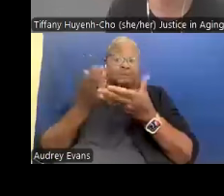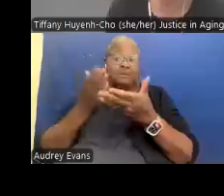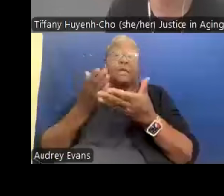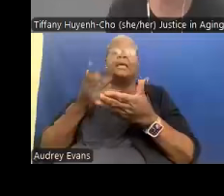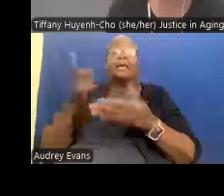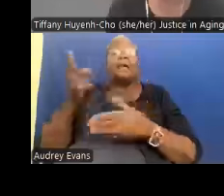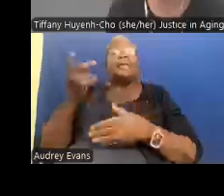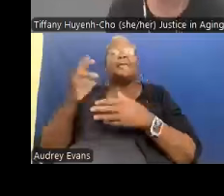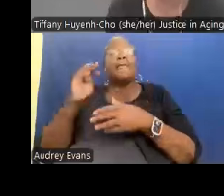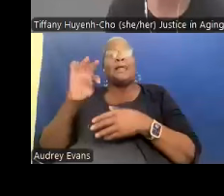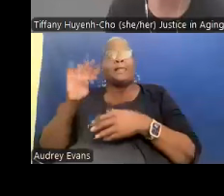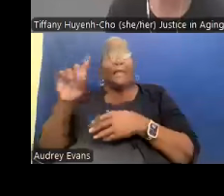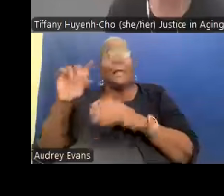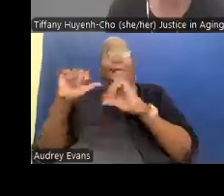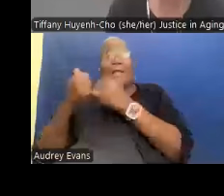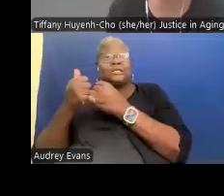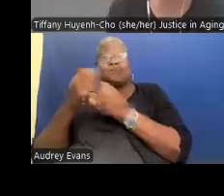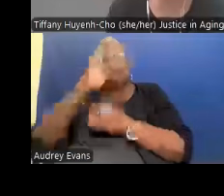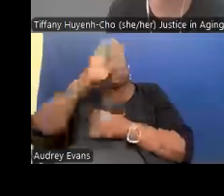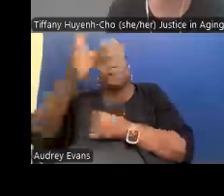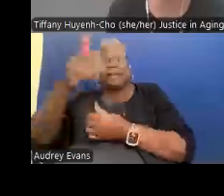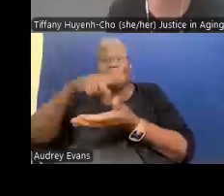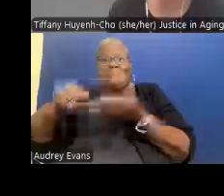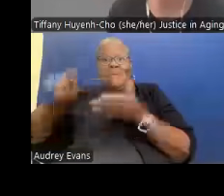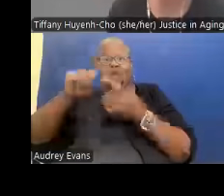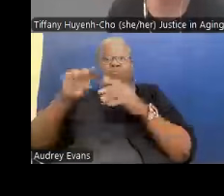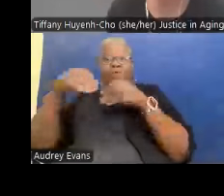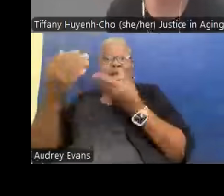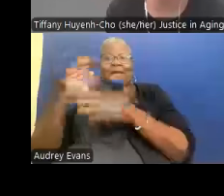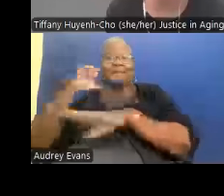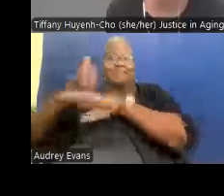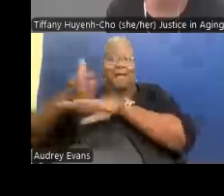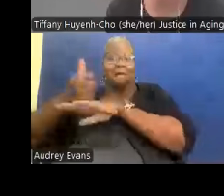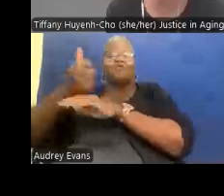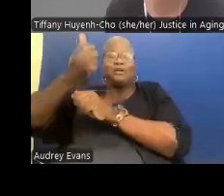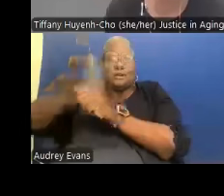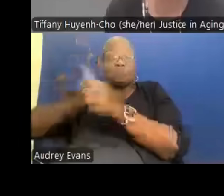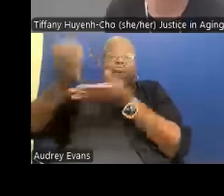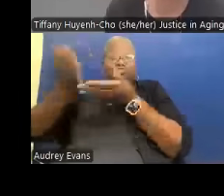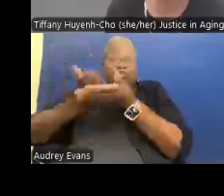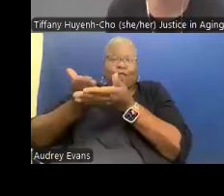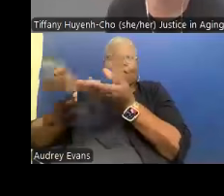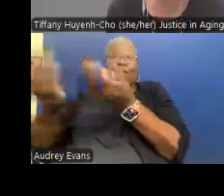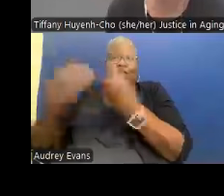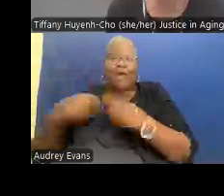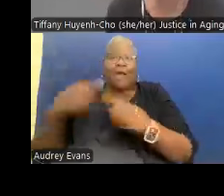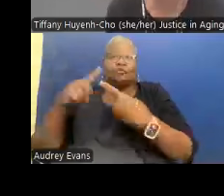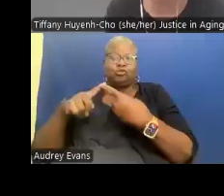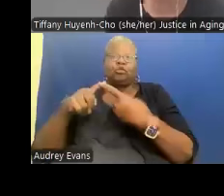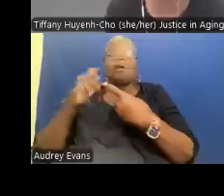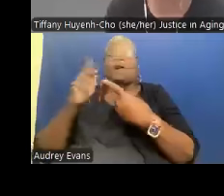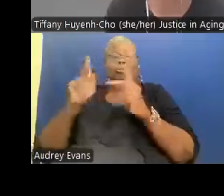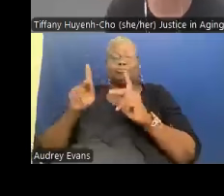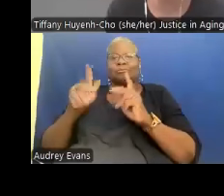Medicaid agency directly pays providers a set payment for each service it provides to a Medicaid